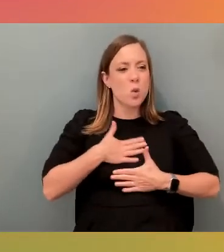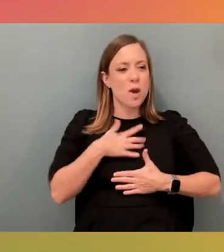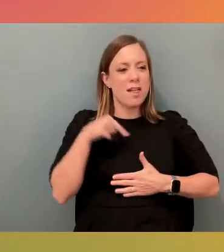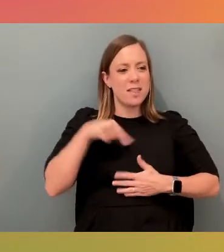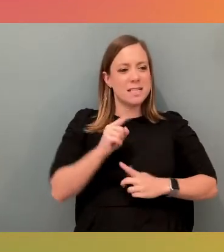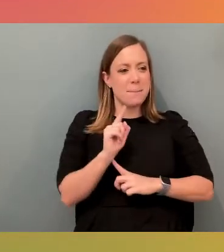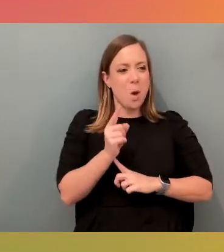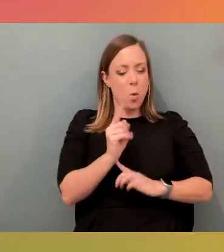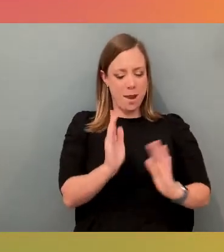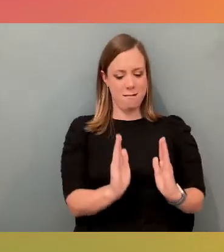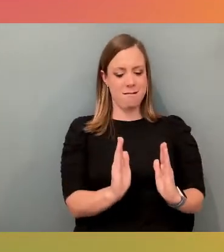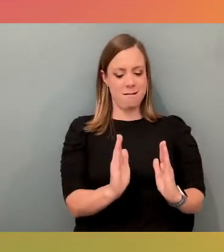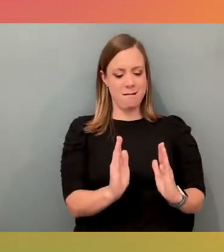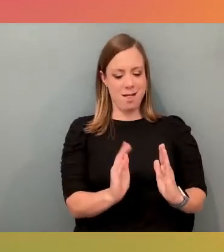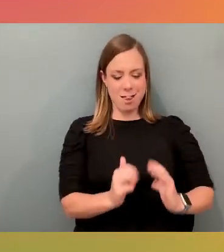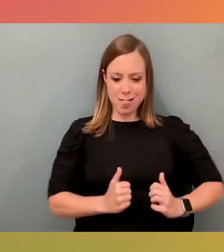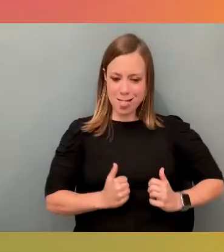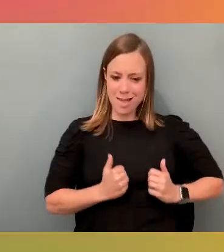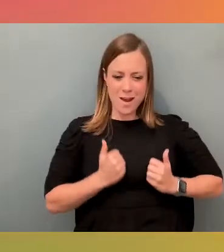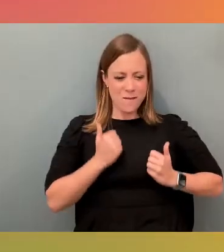your life to the fullest.